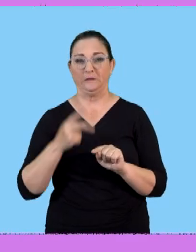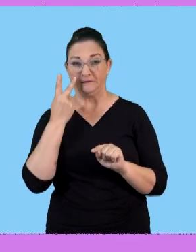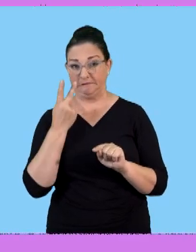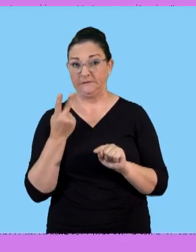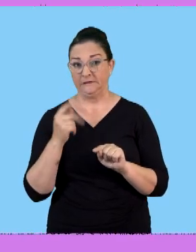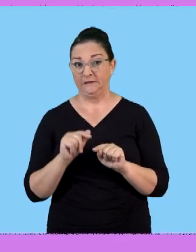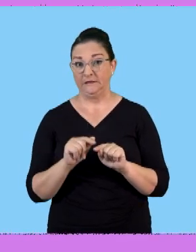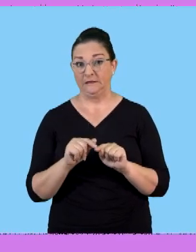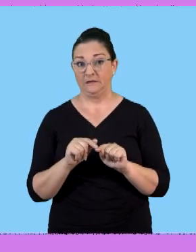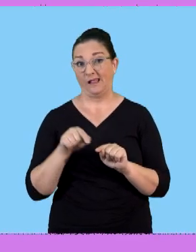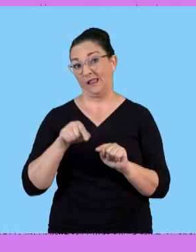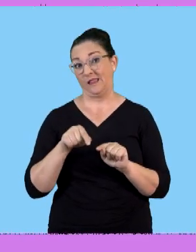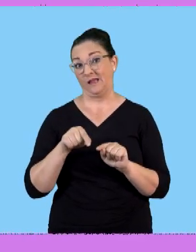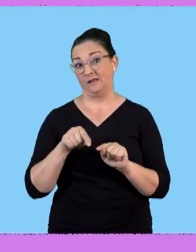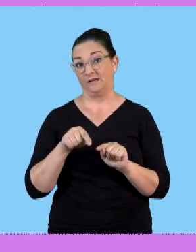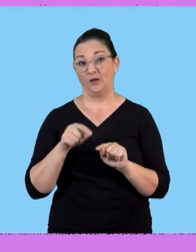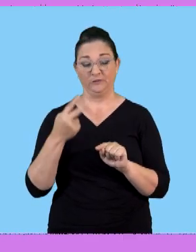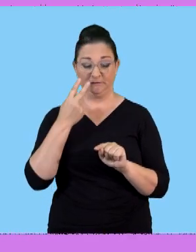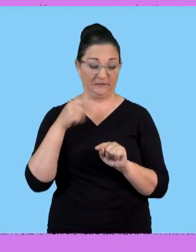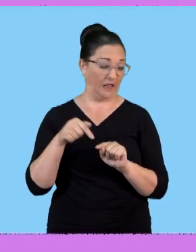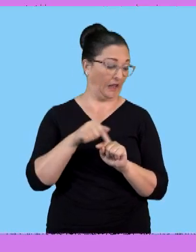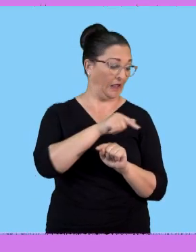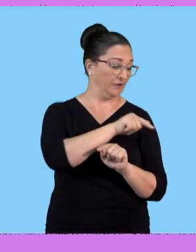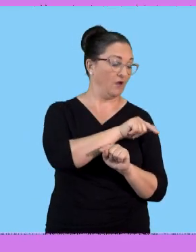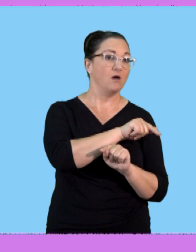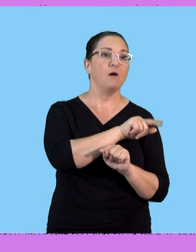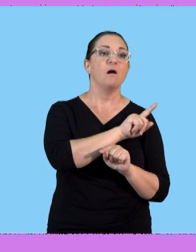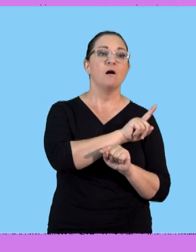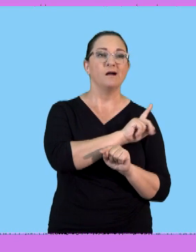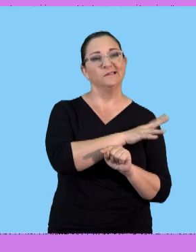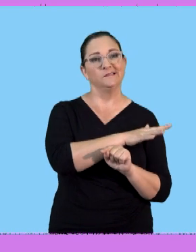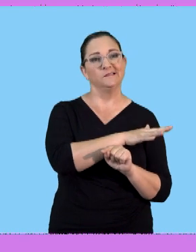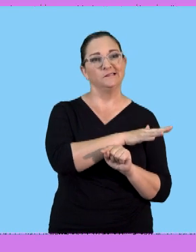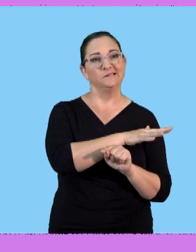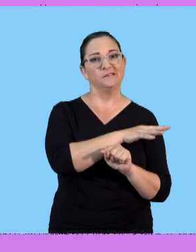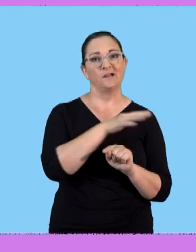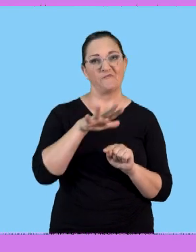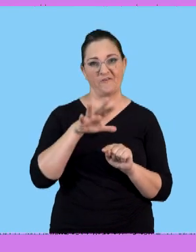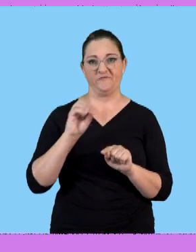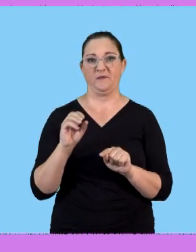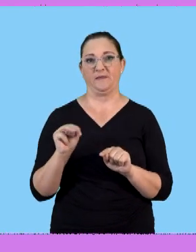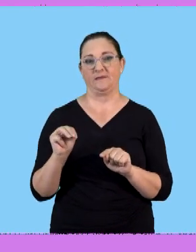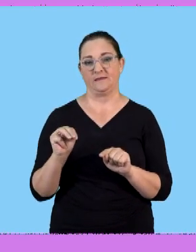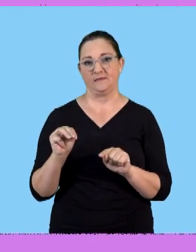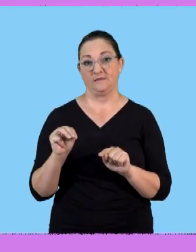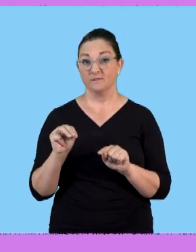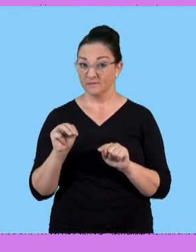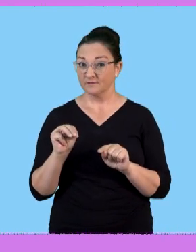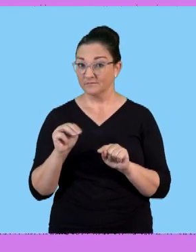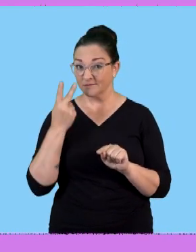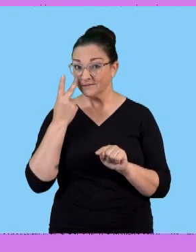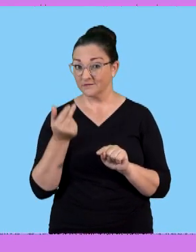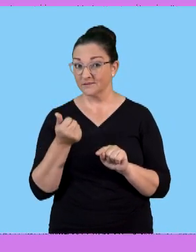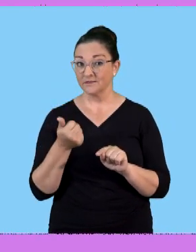we see? Now I'll go to the left and I look. That will be around about 50 meters. Guys, are we still